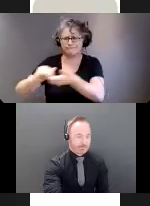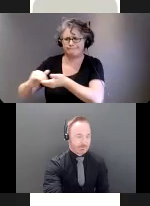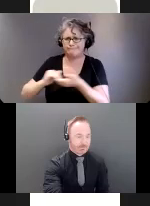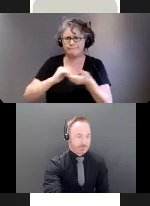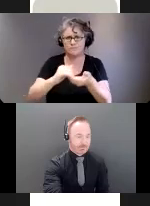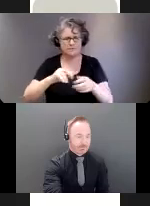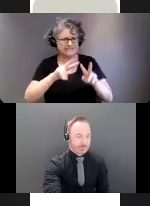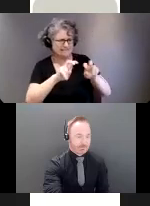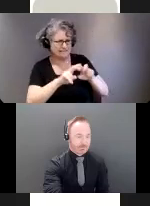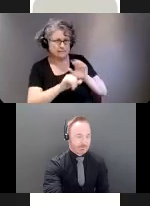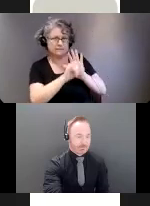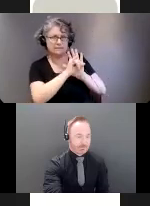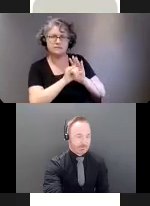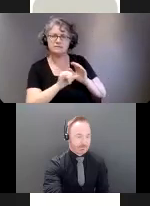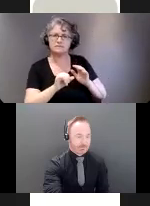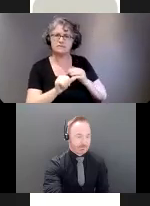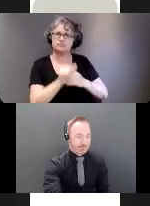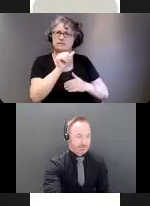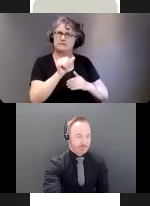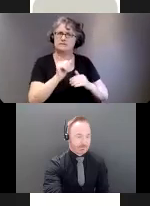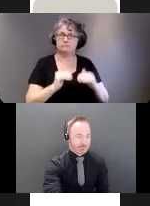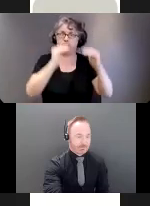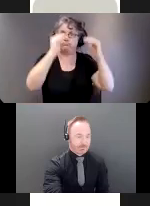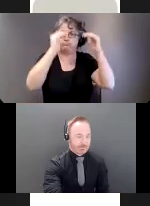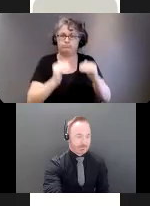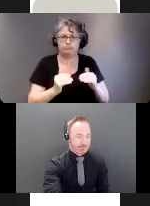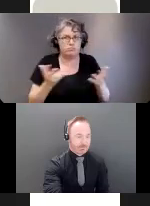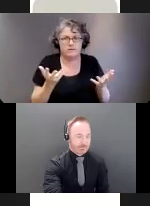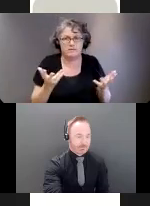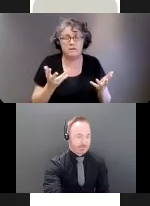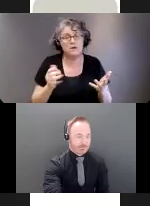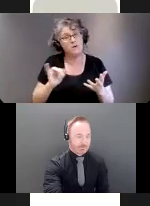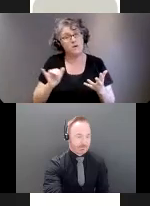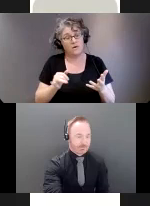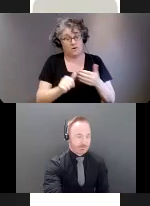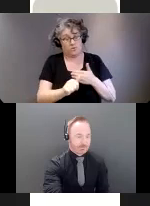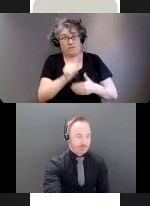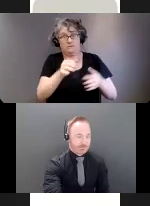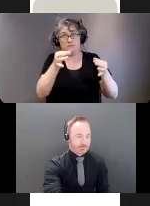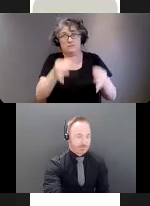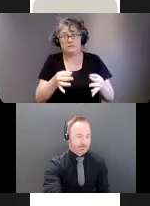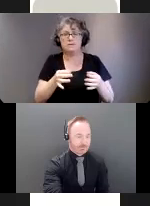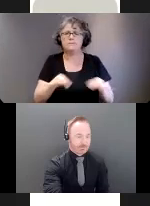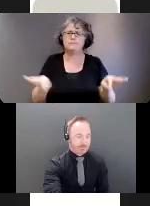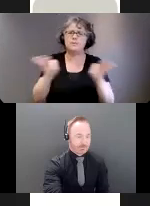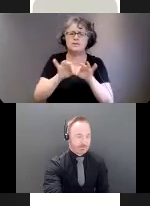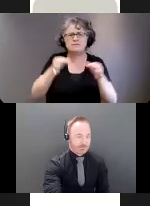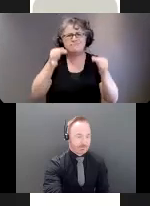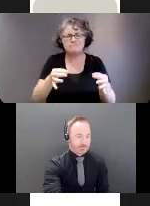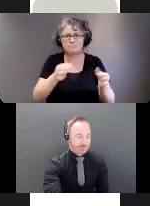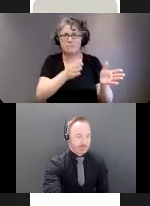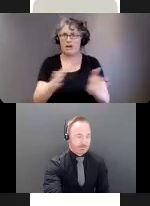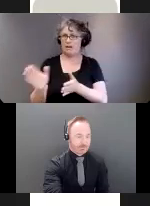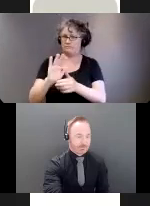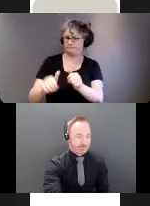risk level, but also just as important as determining the risk is determining what is a plan